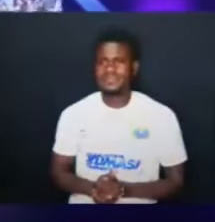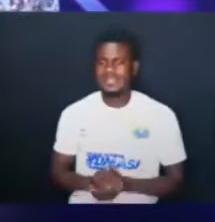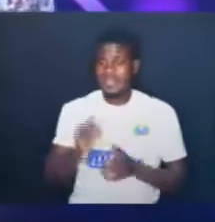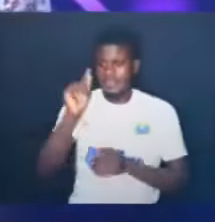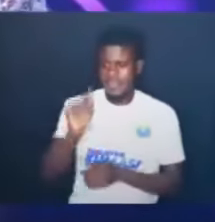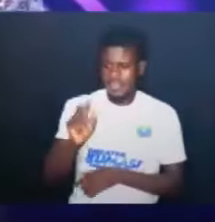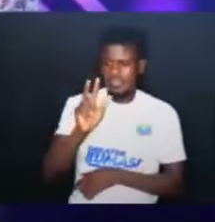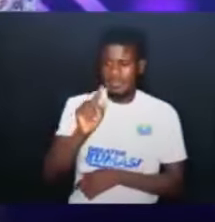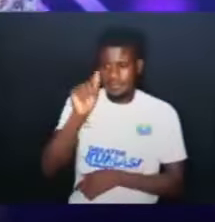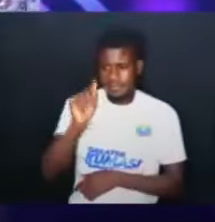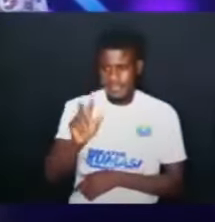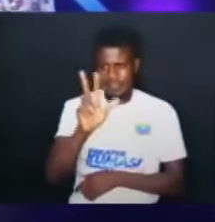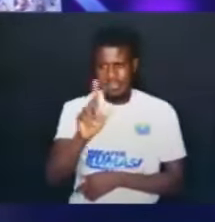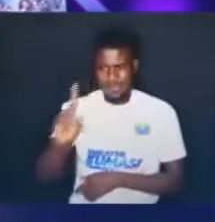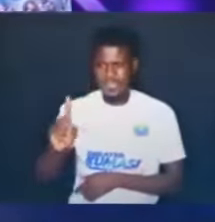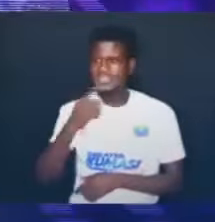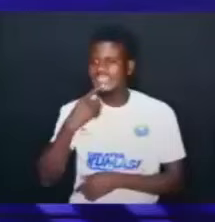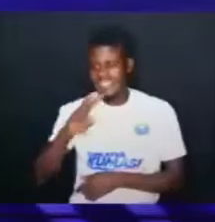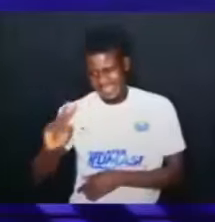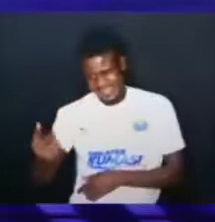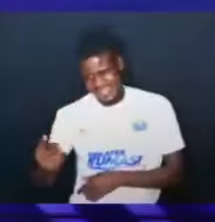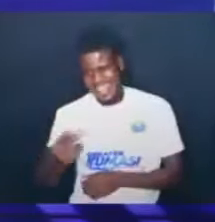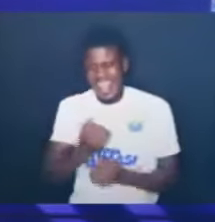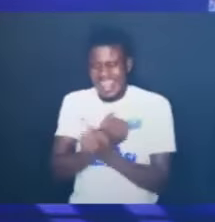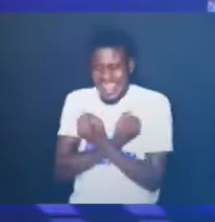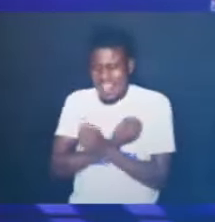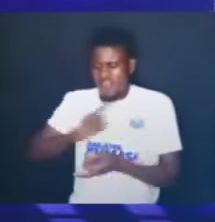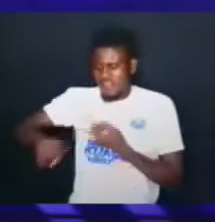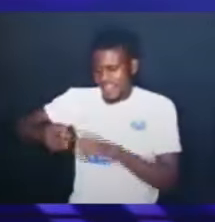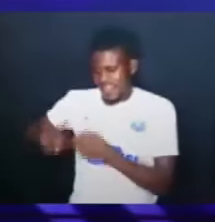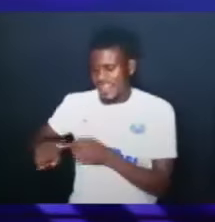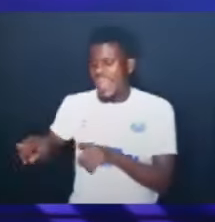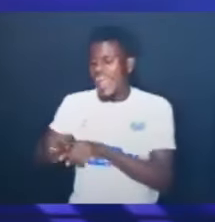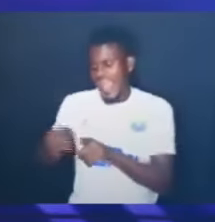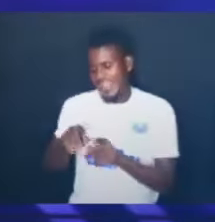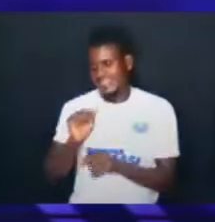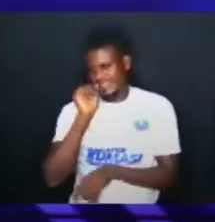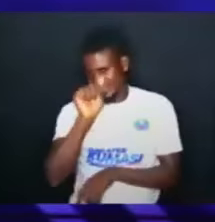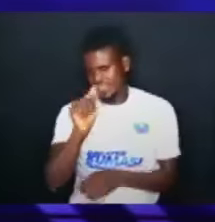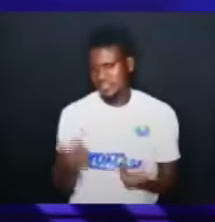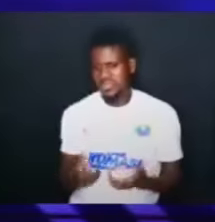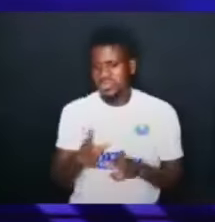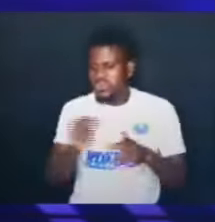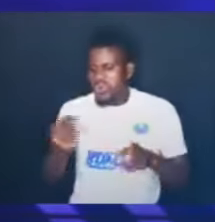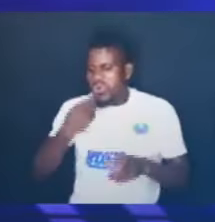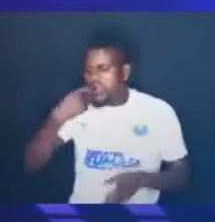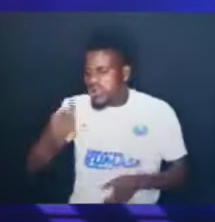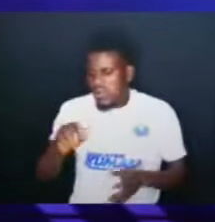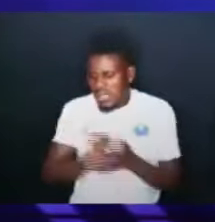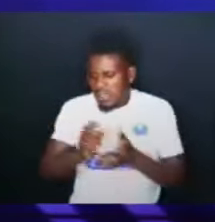31 says that the second is this: love your neighbor as yourself. There is no commandment greater